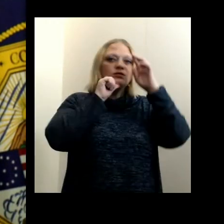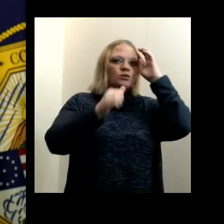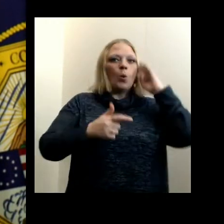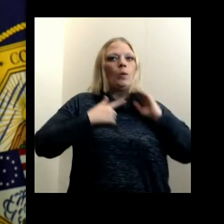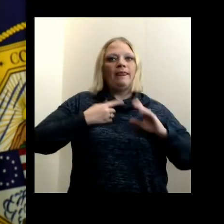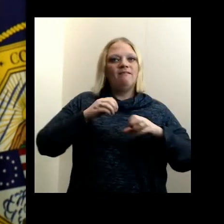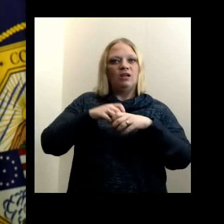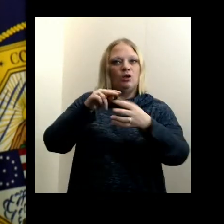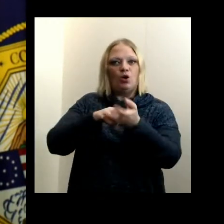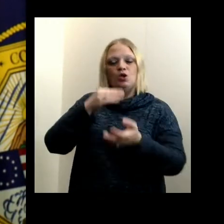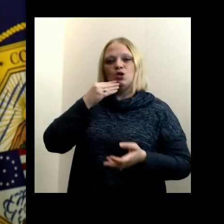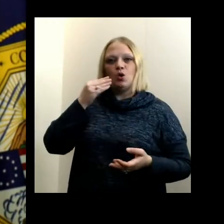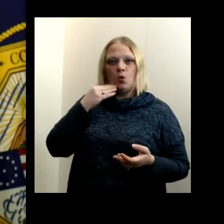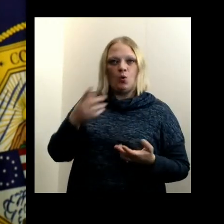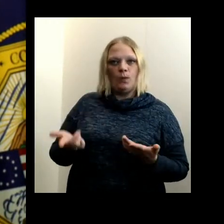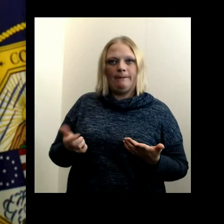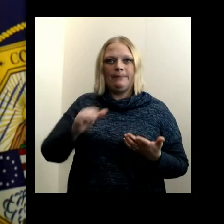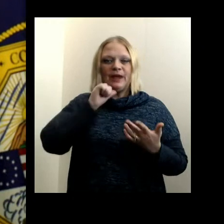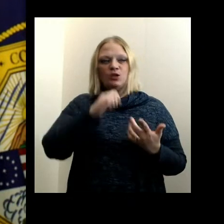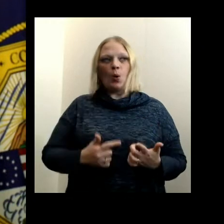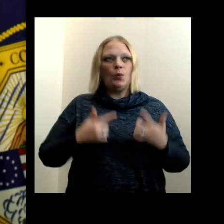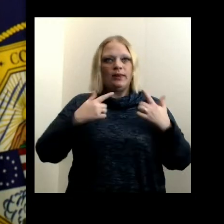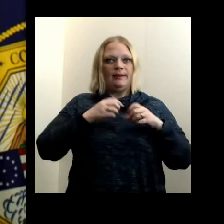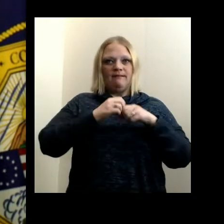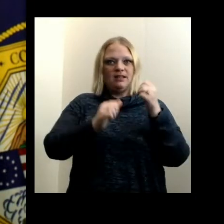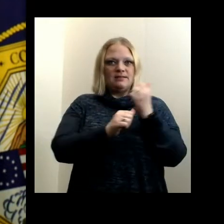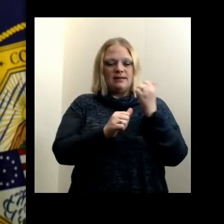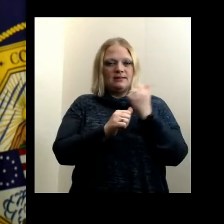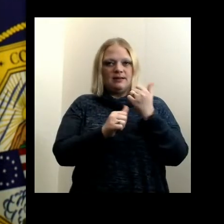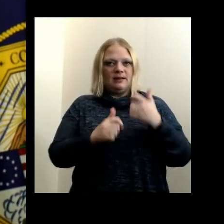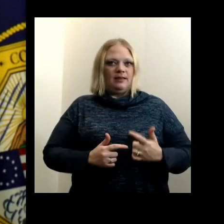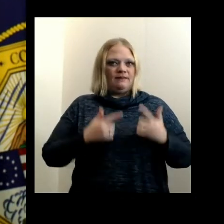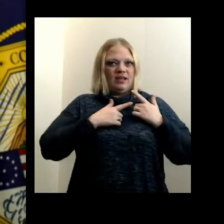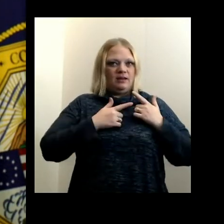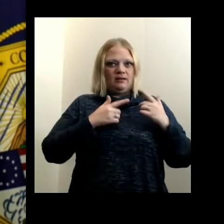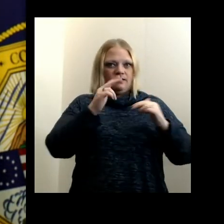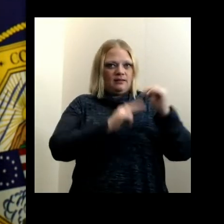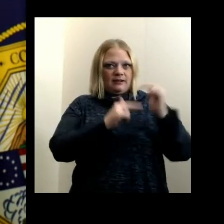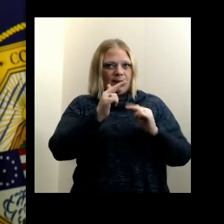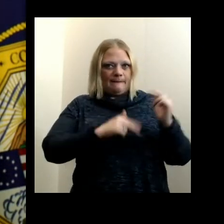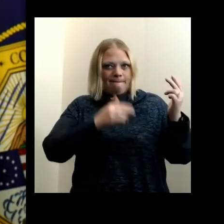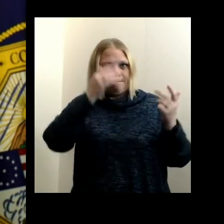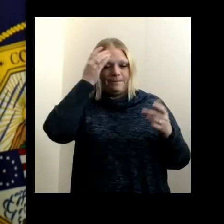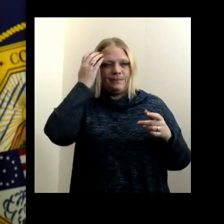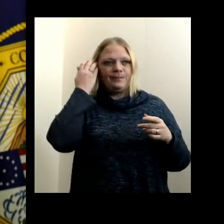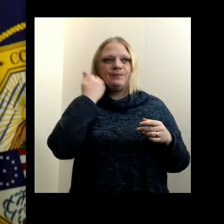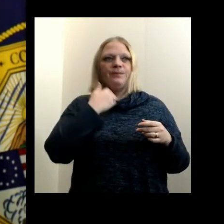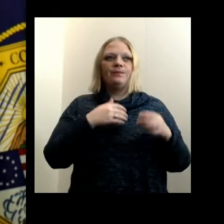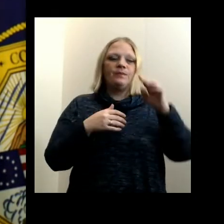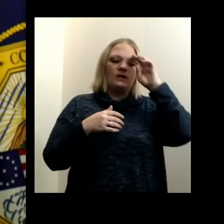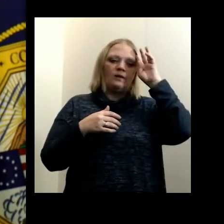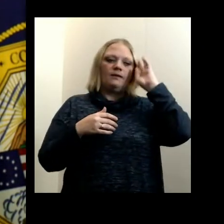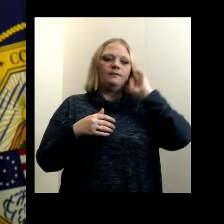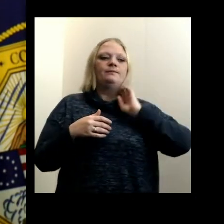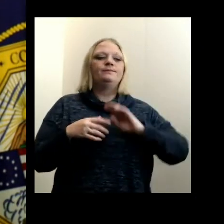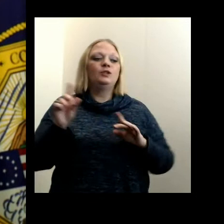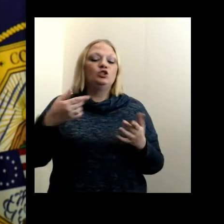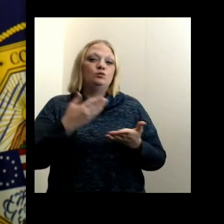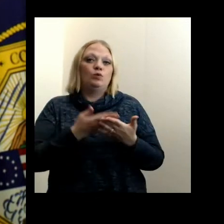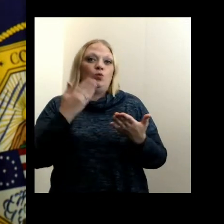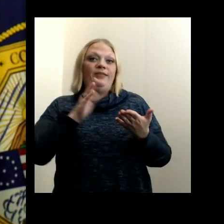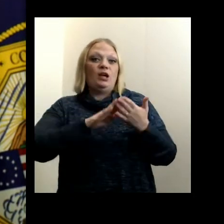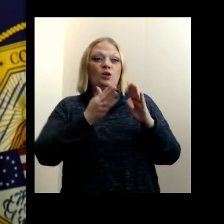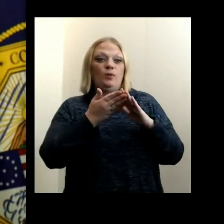home, who are not living in an assisted living facility. And that just goes to show that the community spread